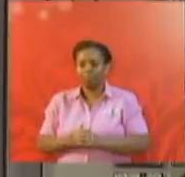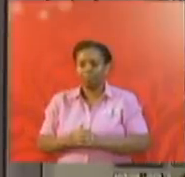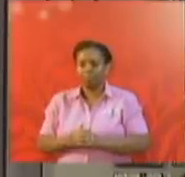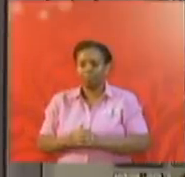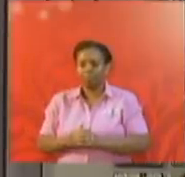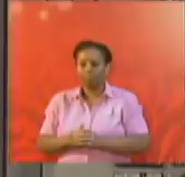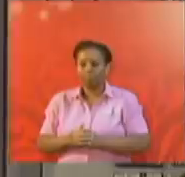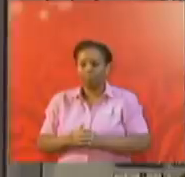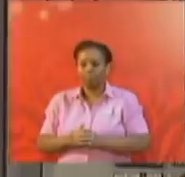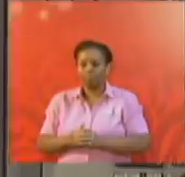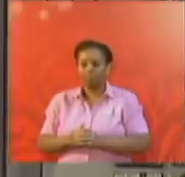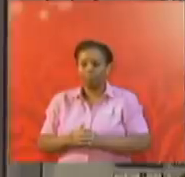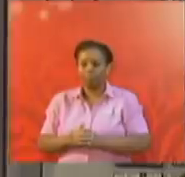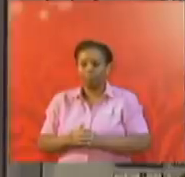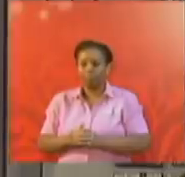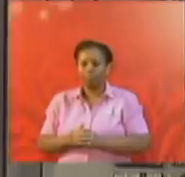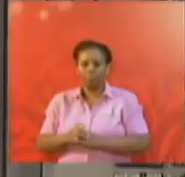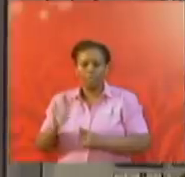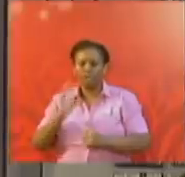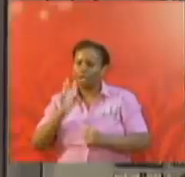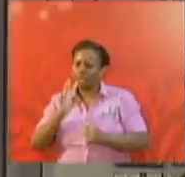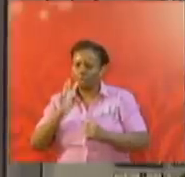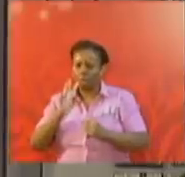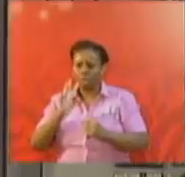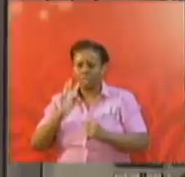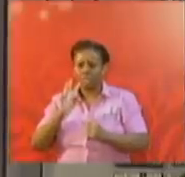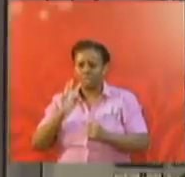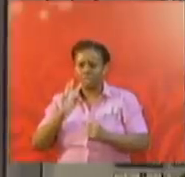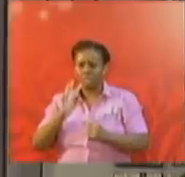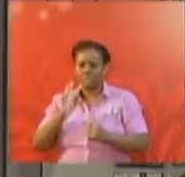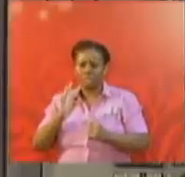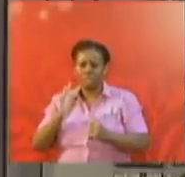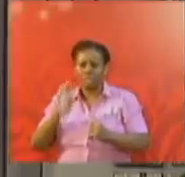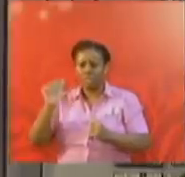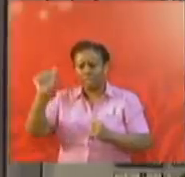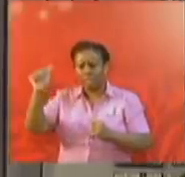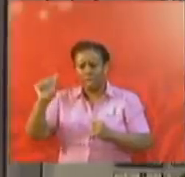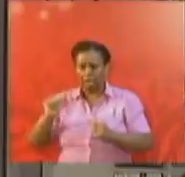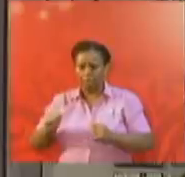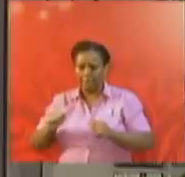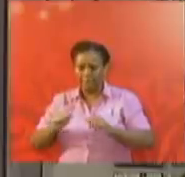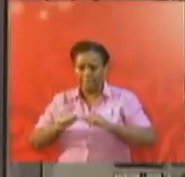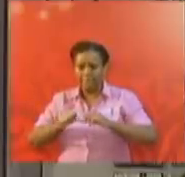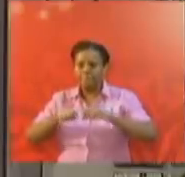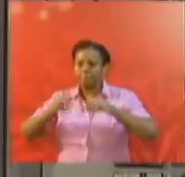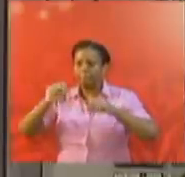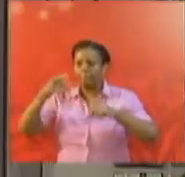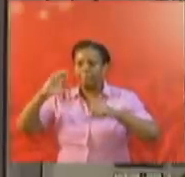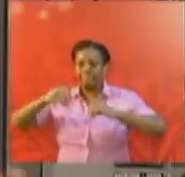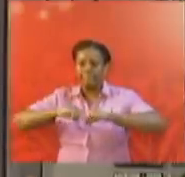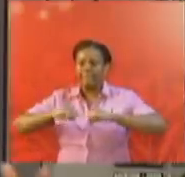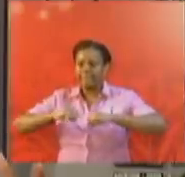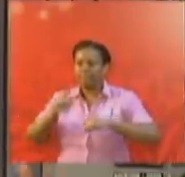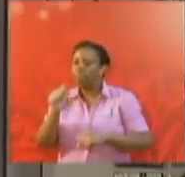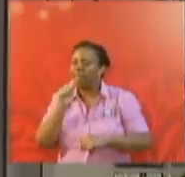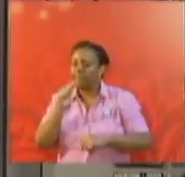your private space. That has to be debated in Parliament. But these regulations where we have to move swiftly, and Justice Budu